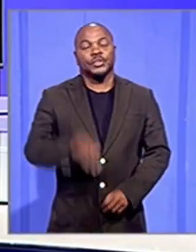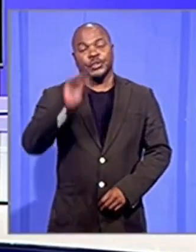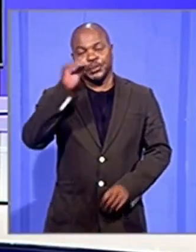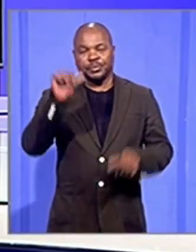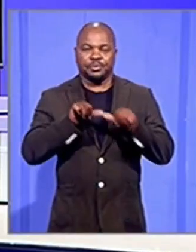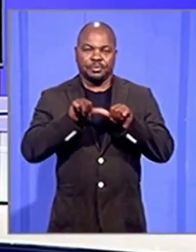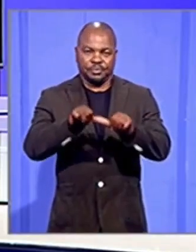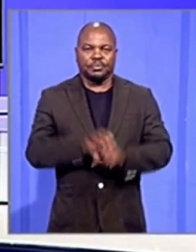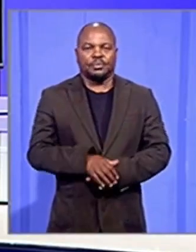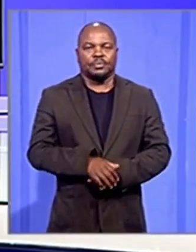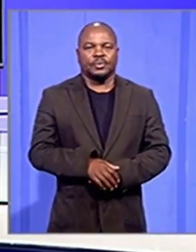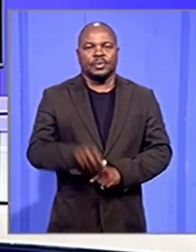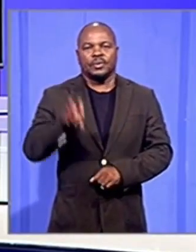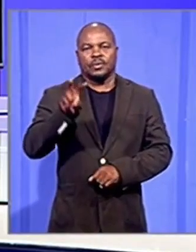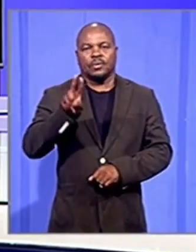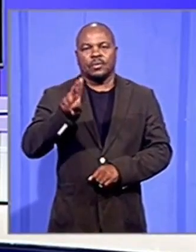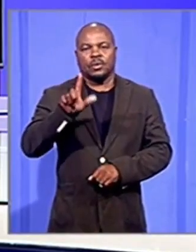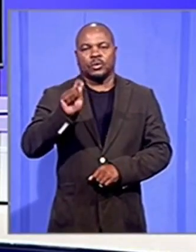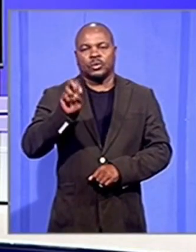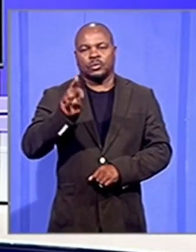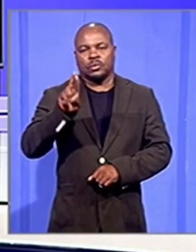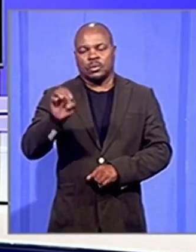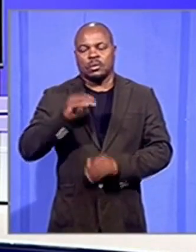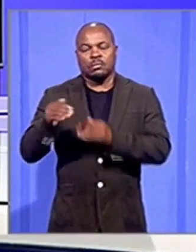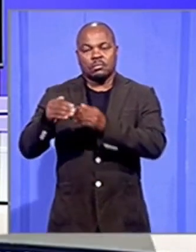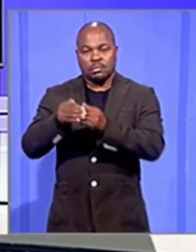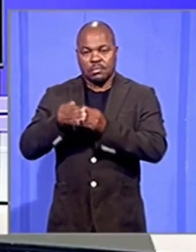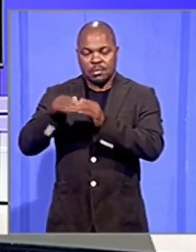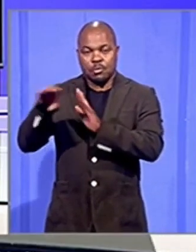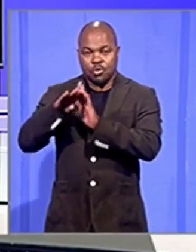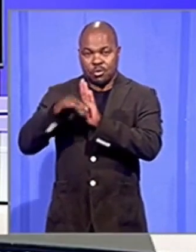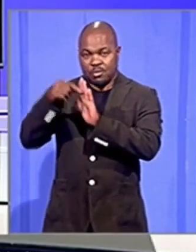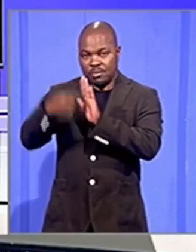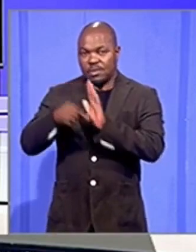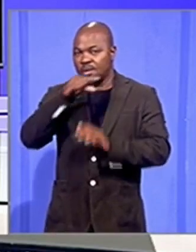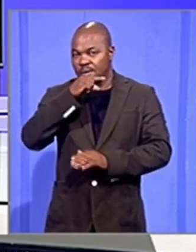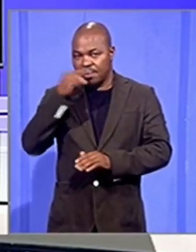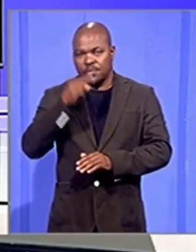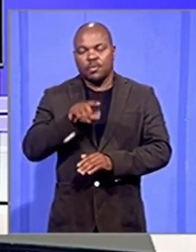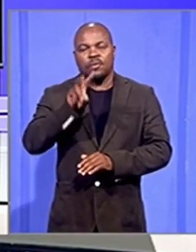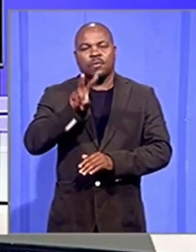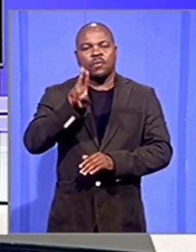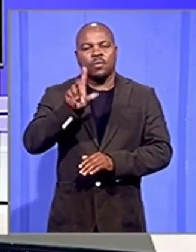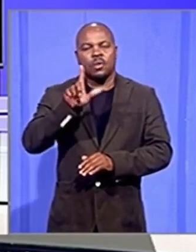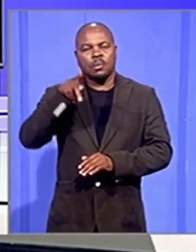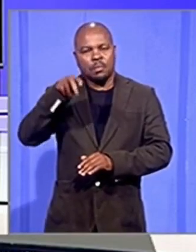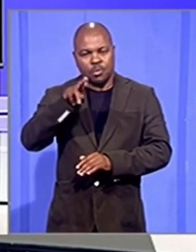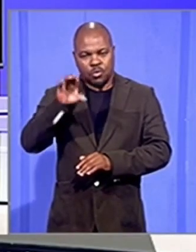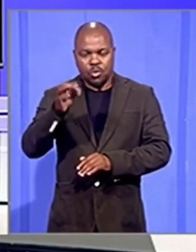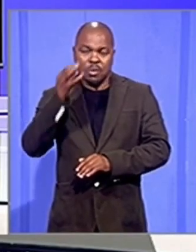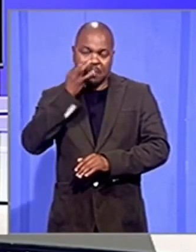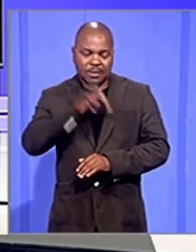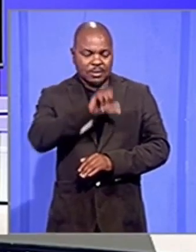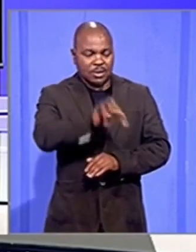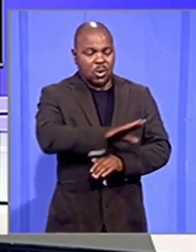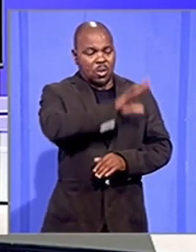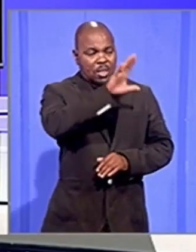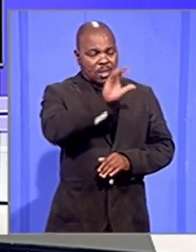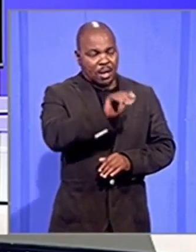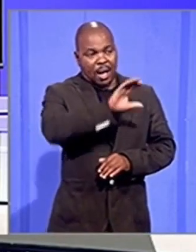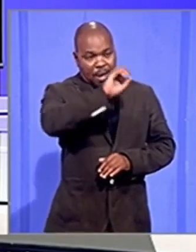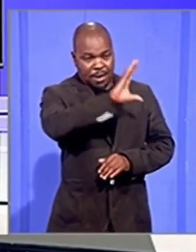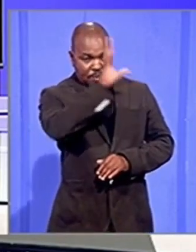Ditaba di tswela pele. The Vulture Conservation Program VULPRO e re mohuta wa manong a Afrika a ka